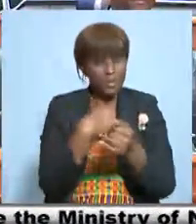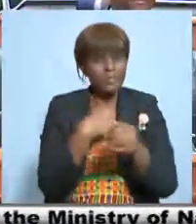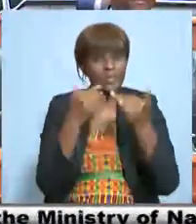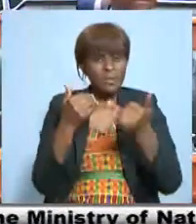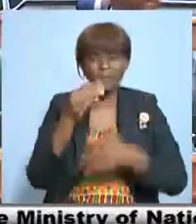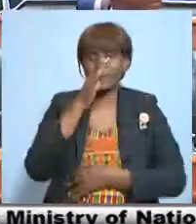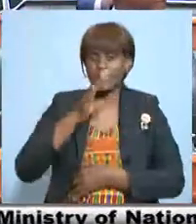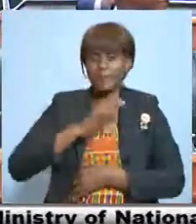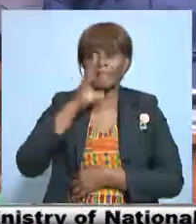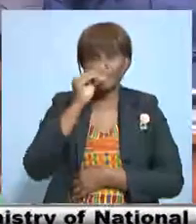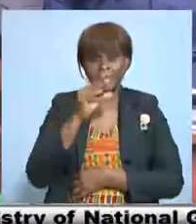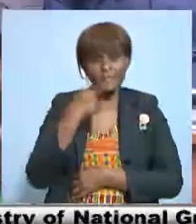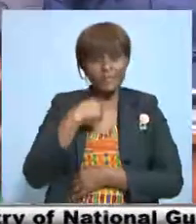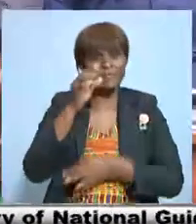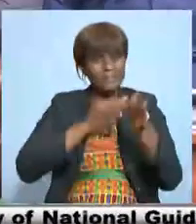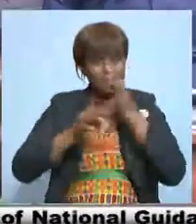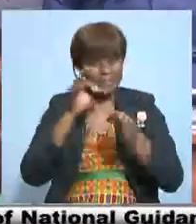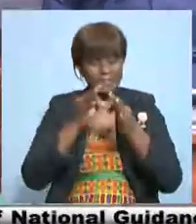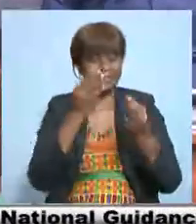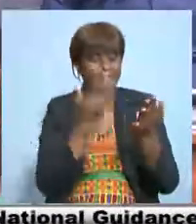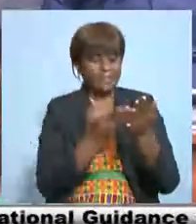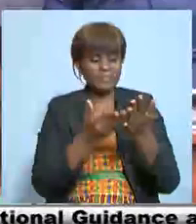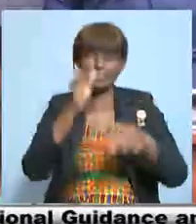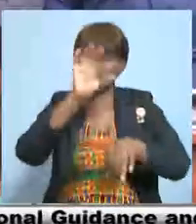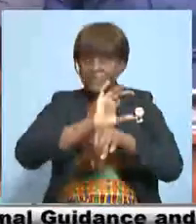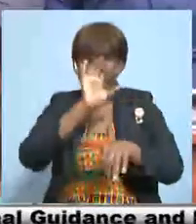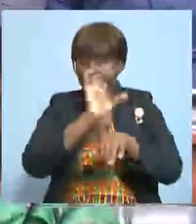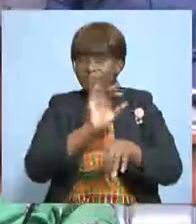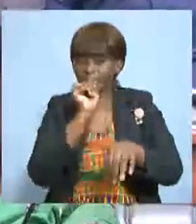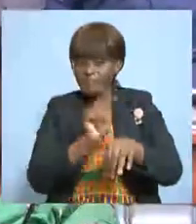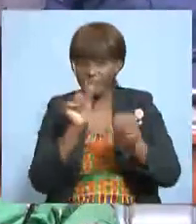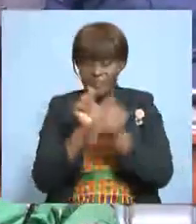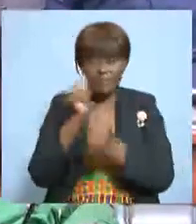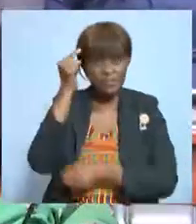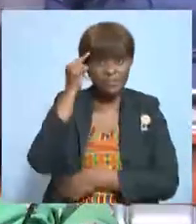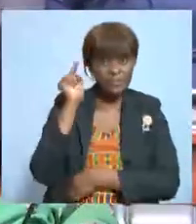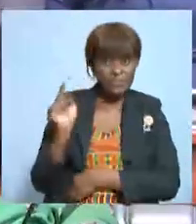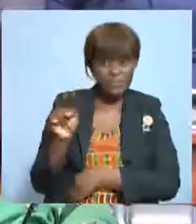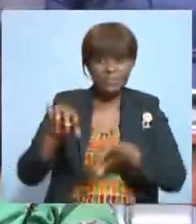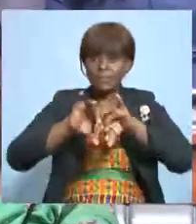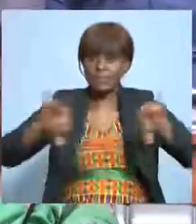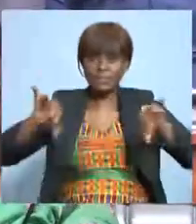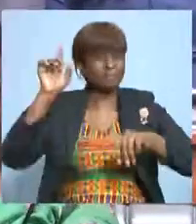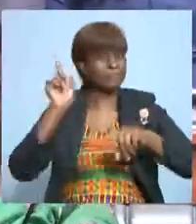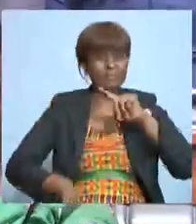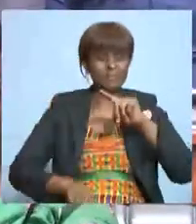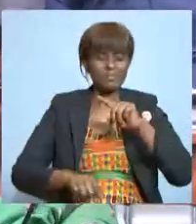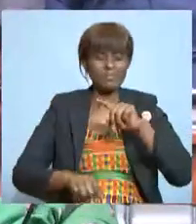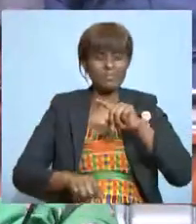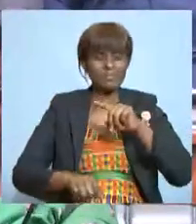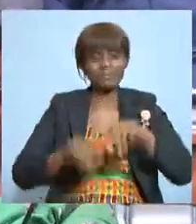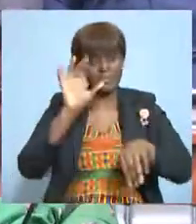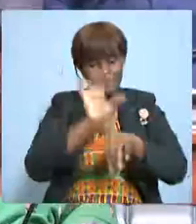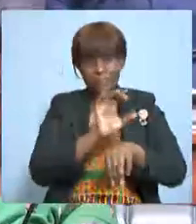Madam Speaker, state this. The church and government cannot be separated.